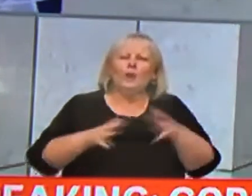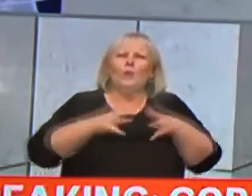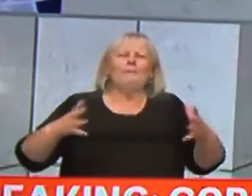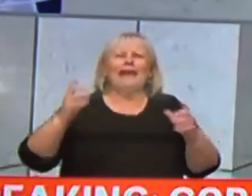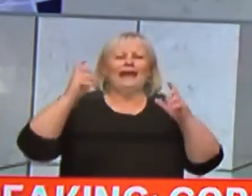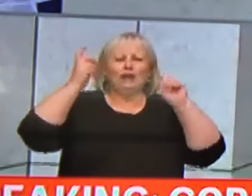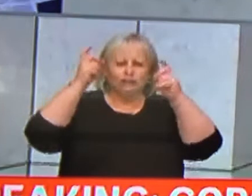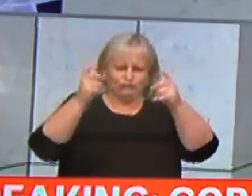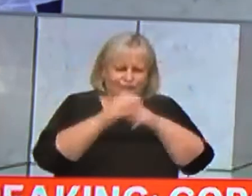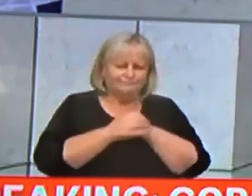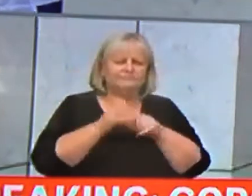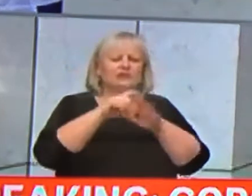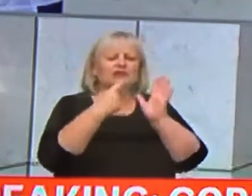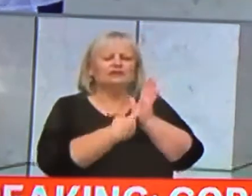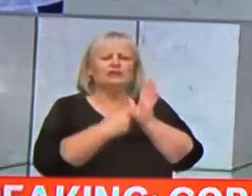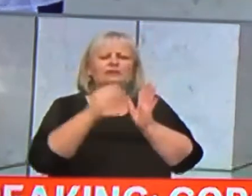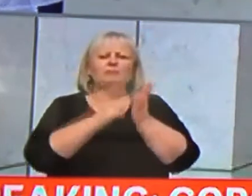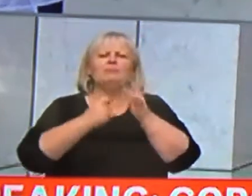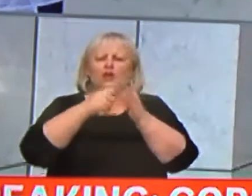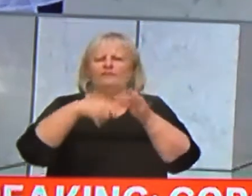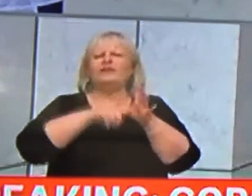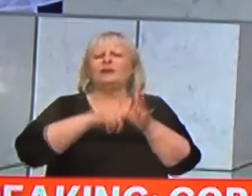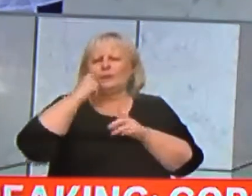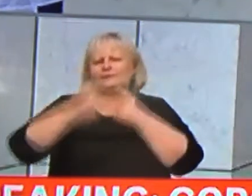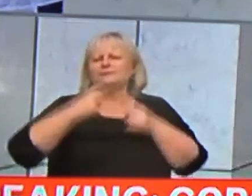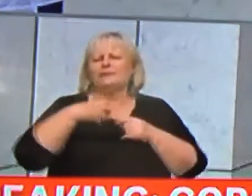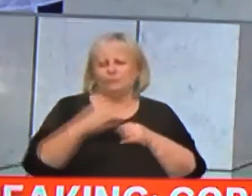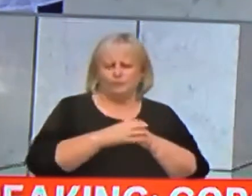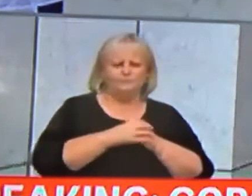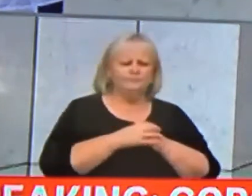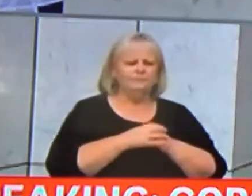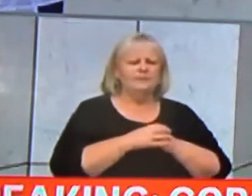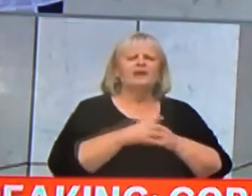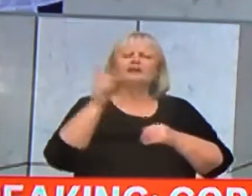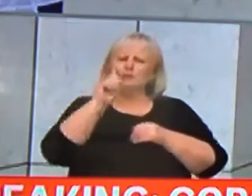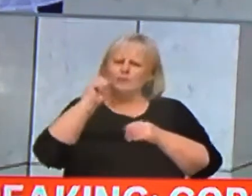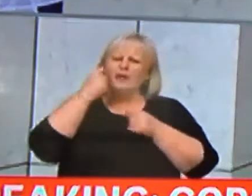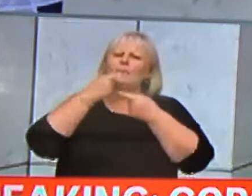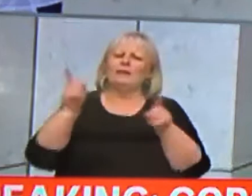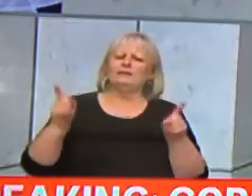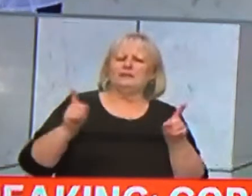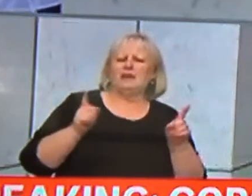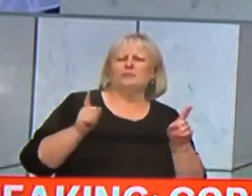concern, and Dr. Murphy will speak more to that. What we're announcing today